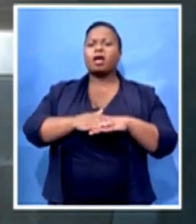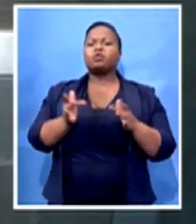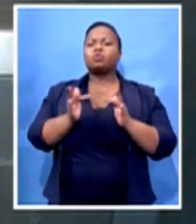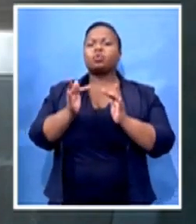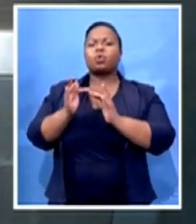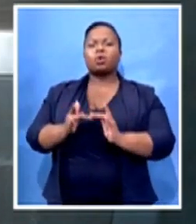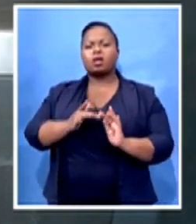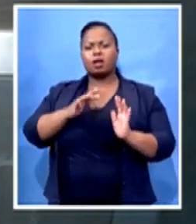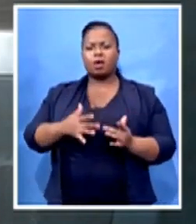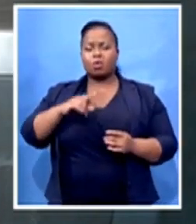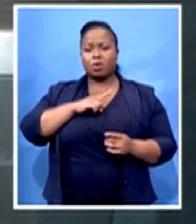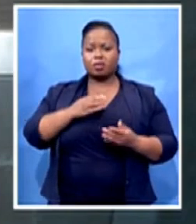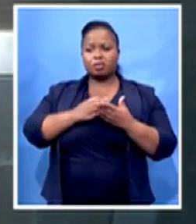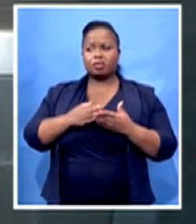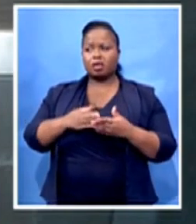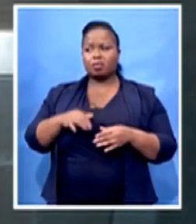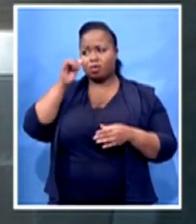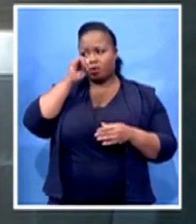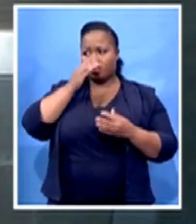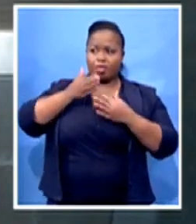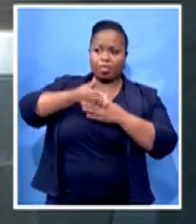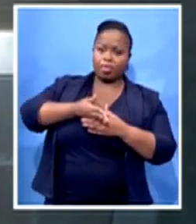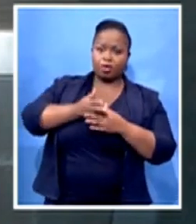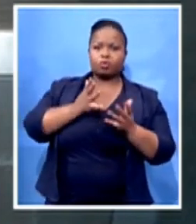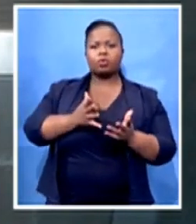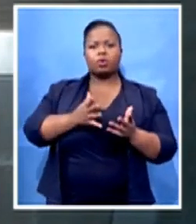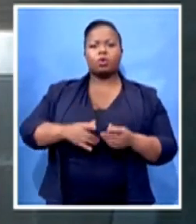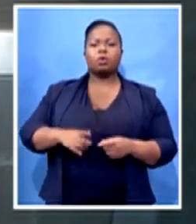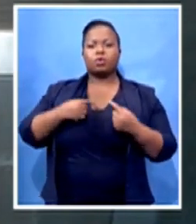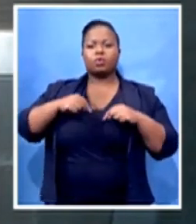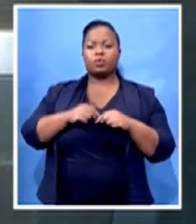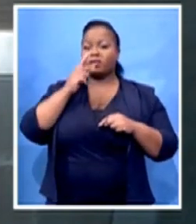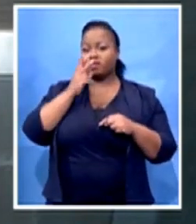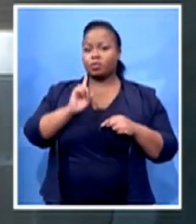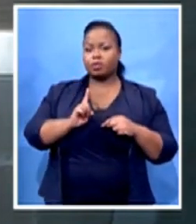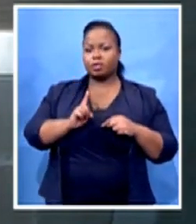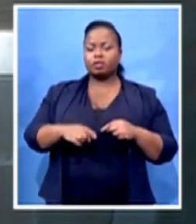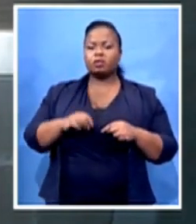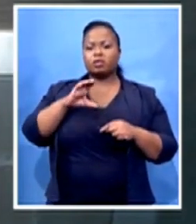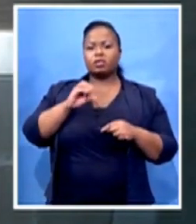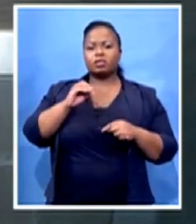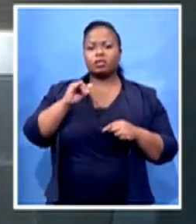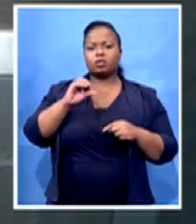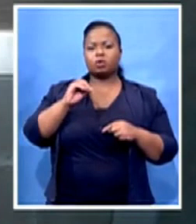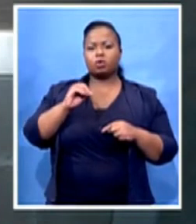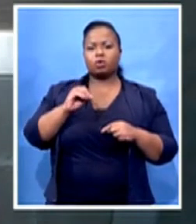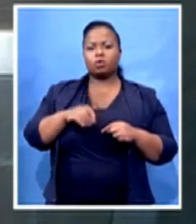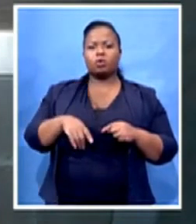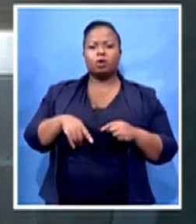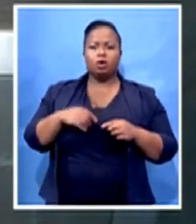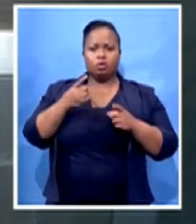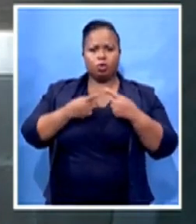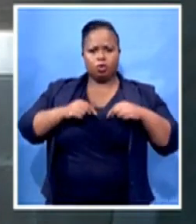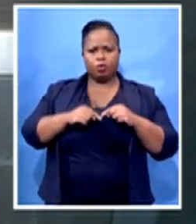credentials, what we've seen at the moment from Cisco Tellus, for example, we've seen, as they monitor the globe, there's been about a